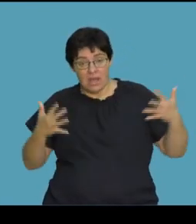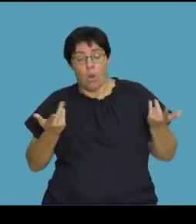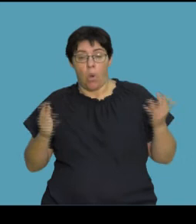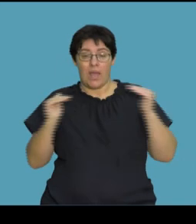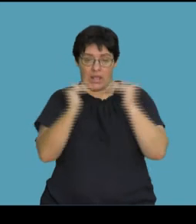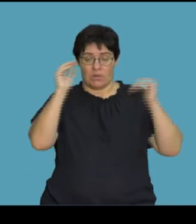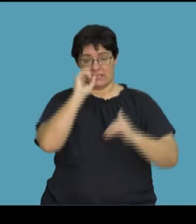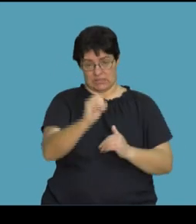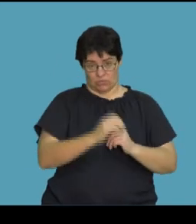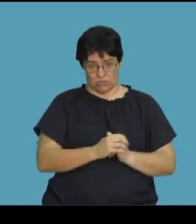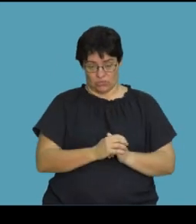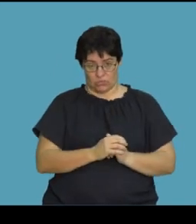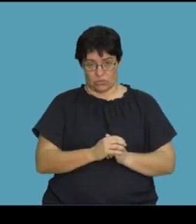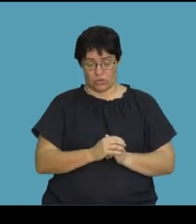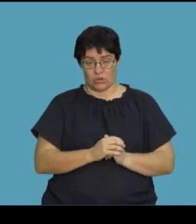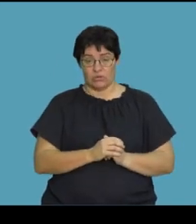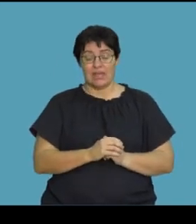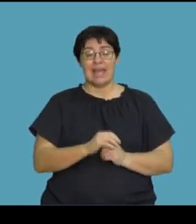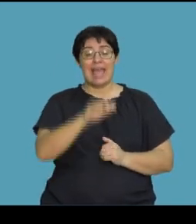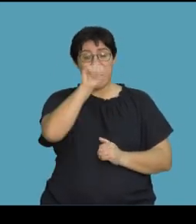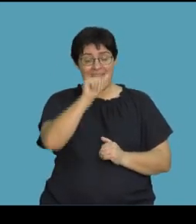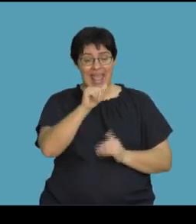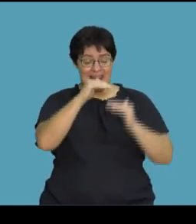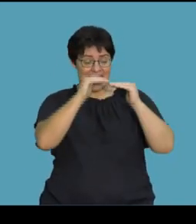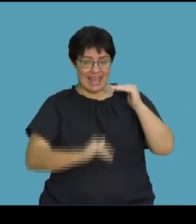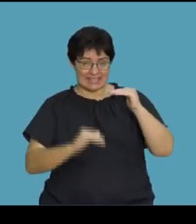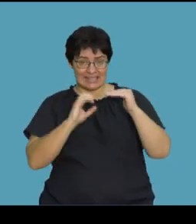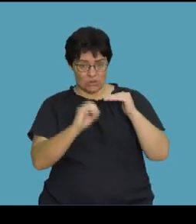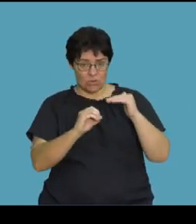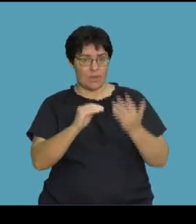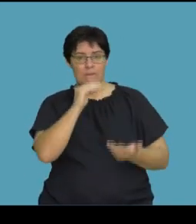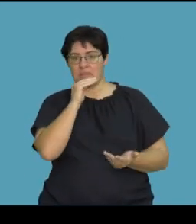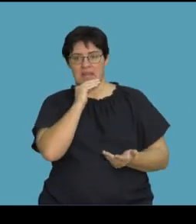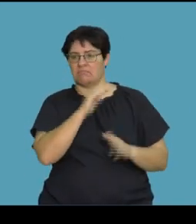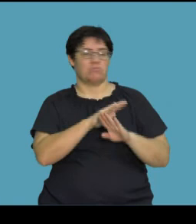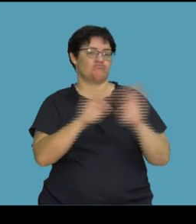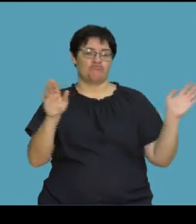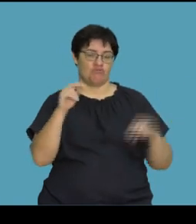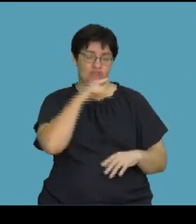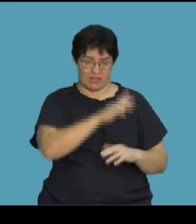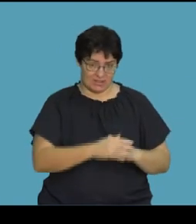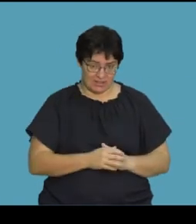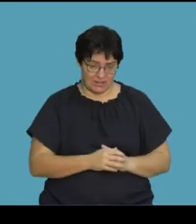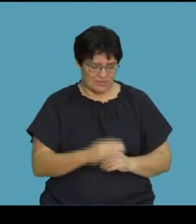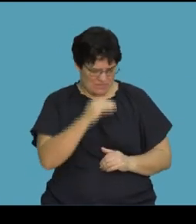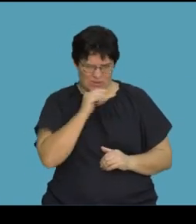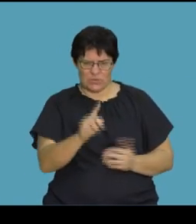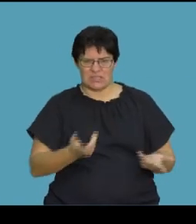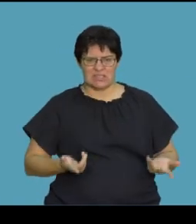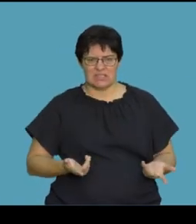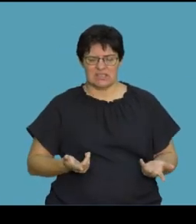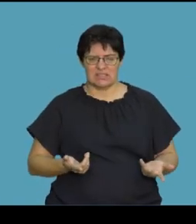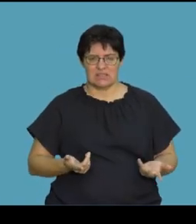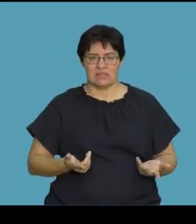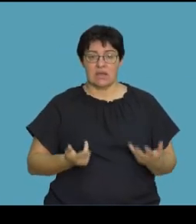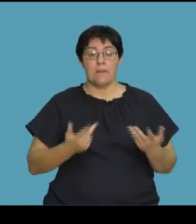0. If a is less than 0, then the expression will be non-real, right? What does that mean? Remember, a